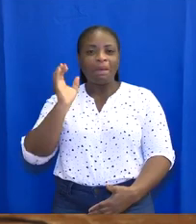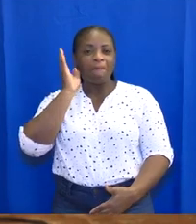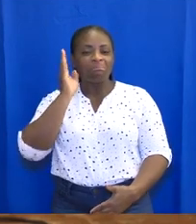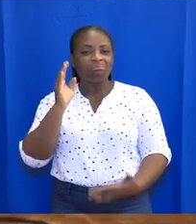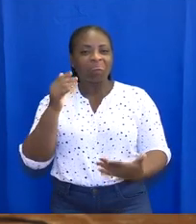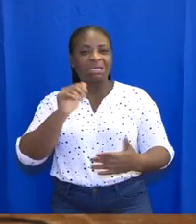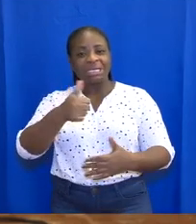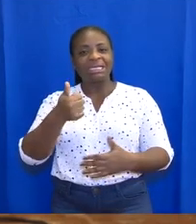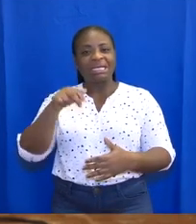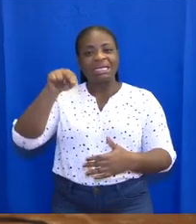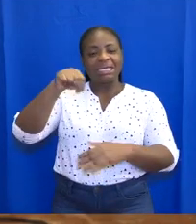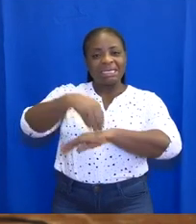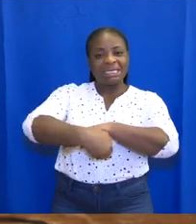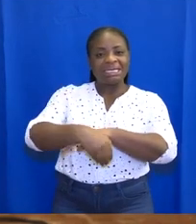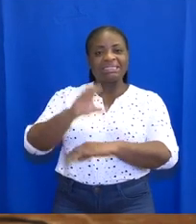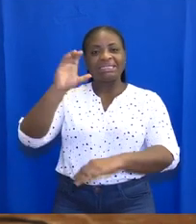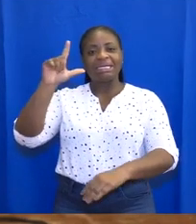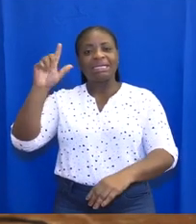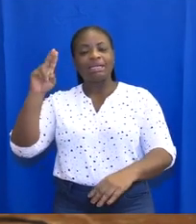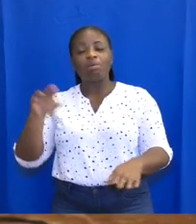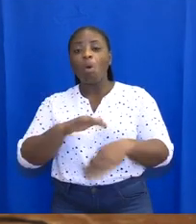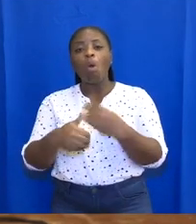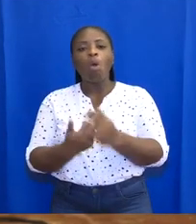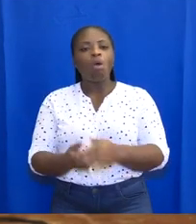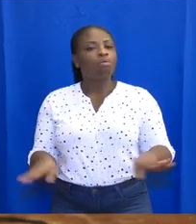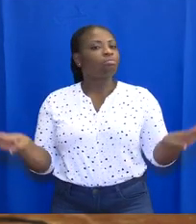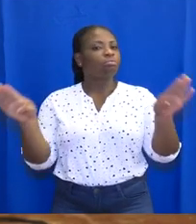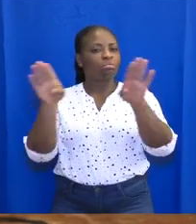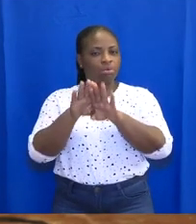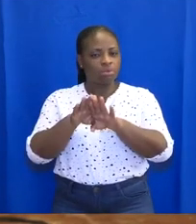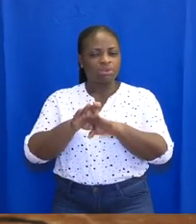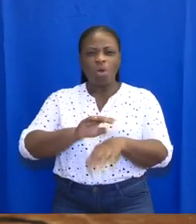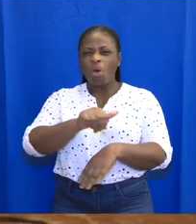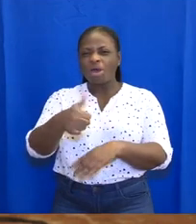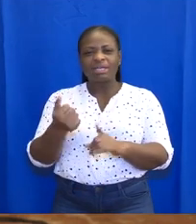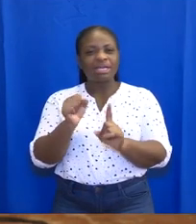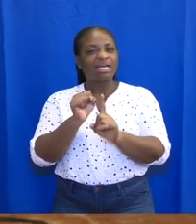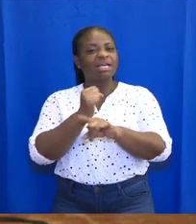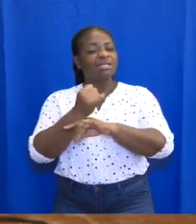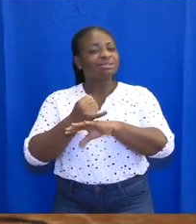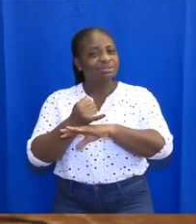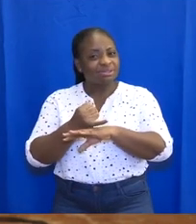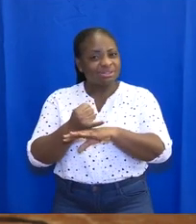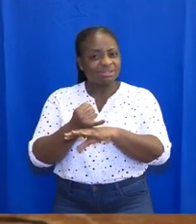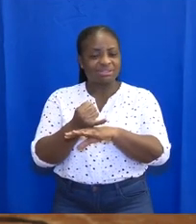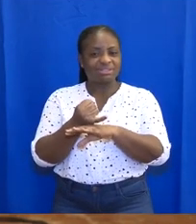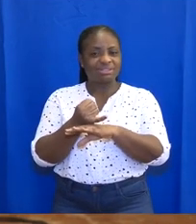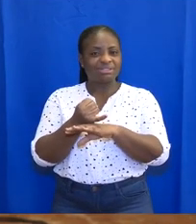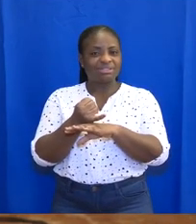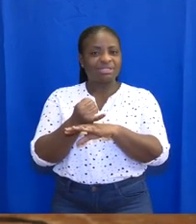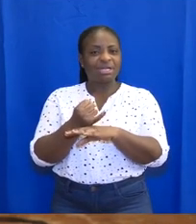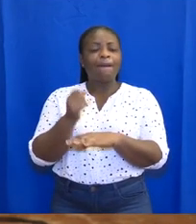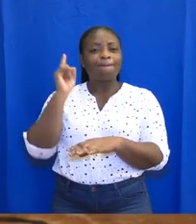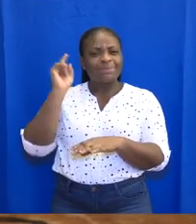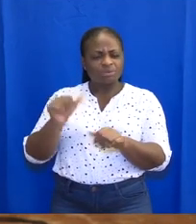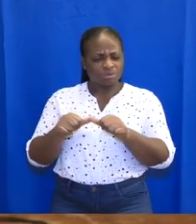remain closed until further notice. All other institutions that have been cleared to function are